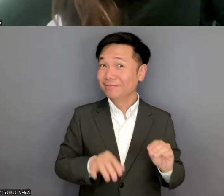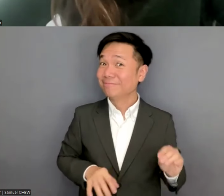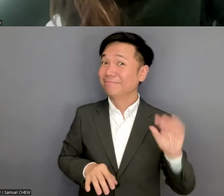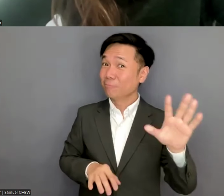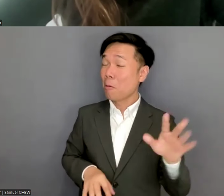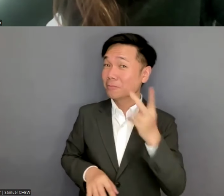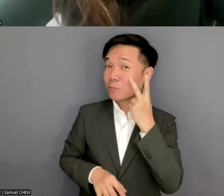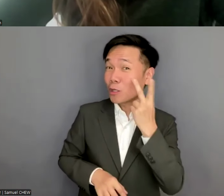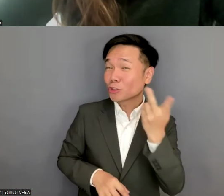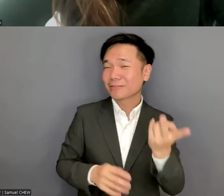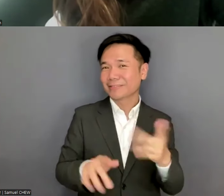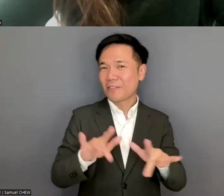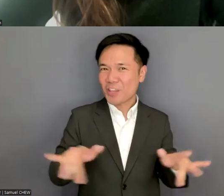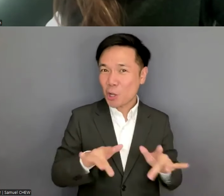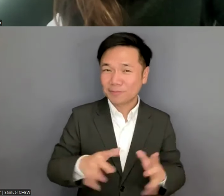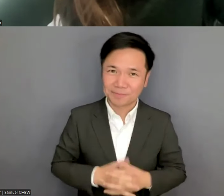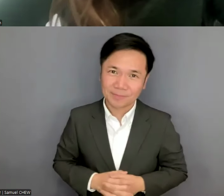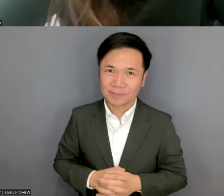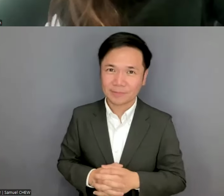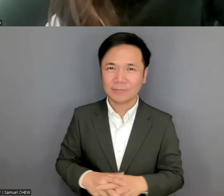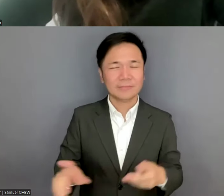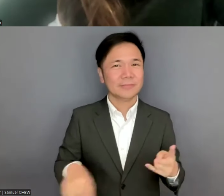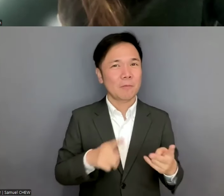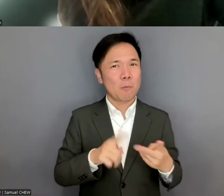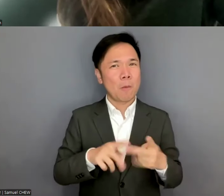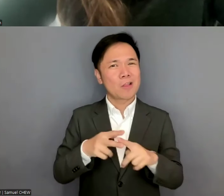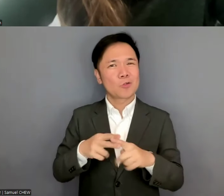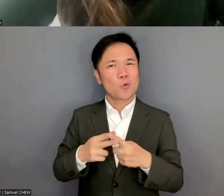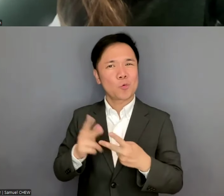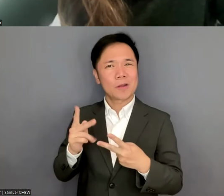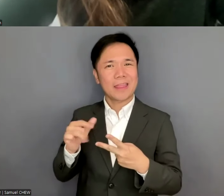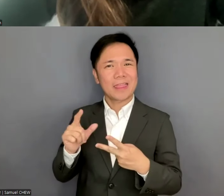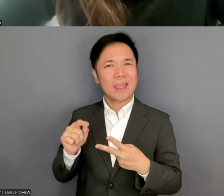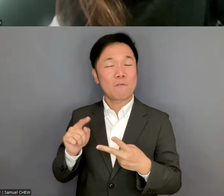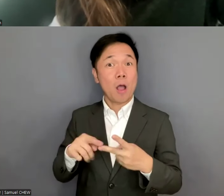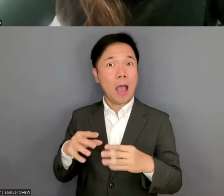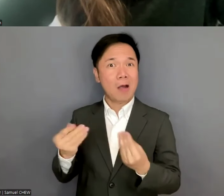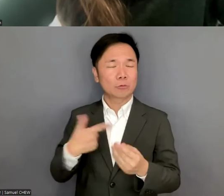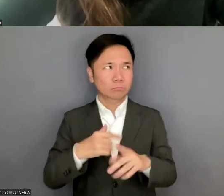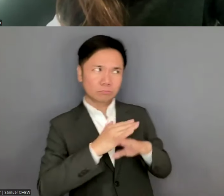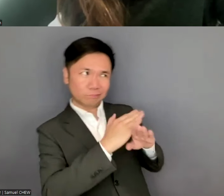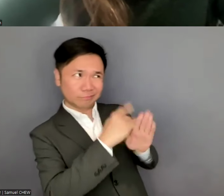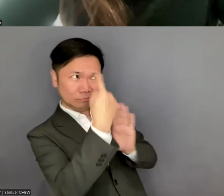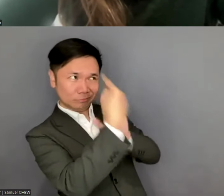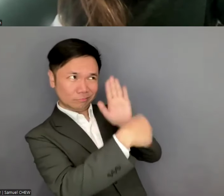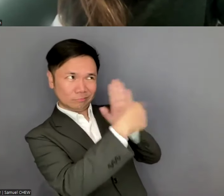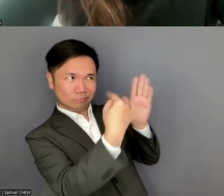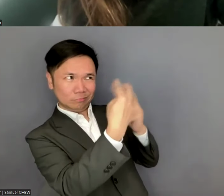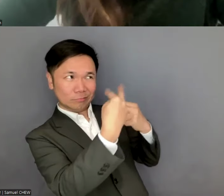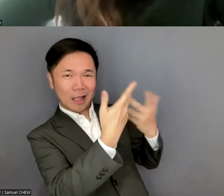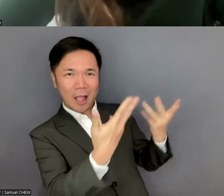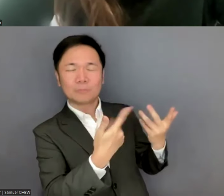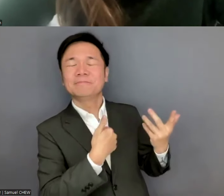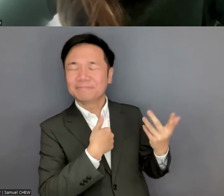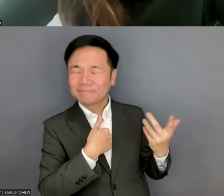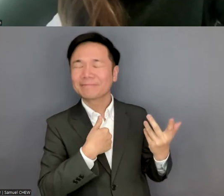some reference, as well as the toolkit on addressing disability stigma, because there's a specific component on youth empowerment